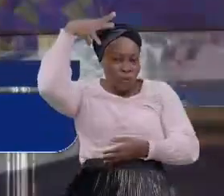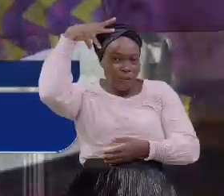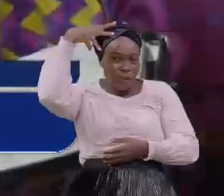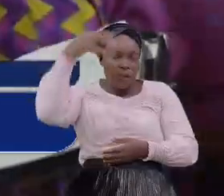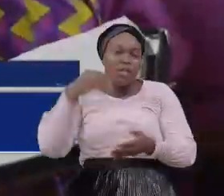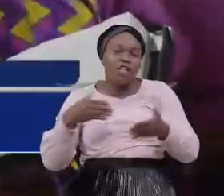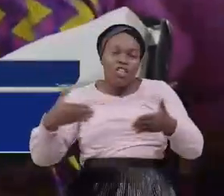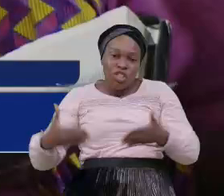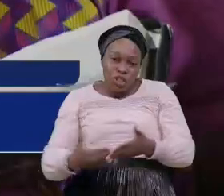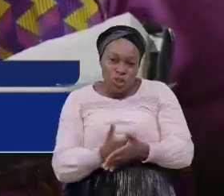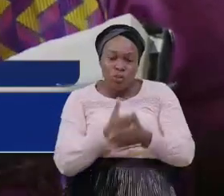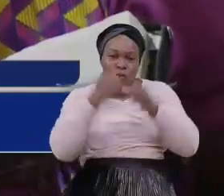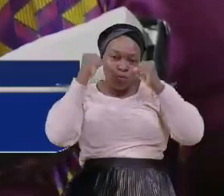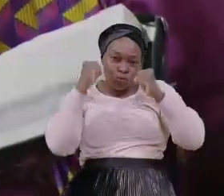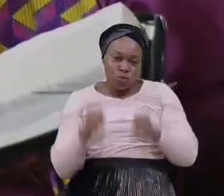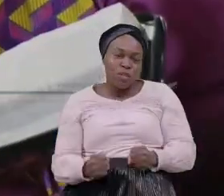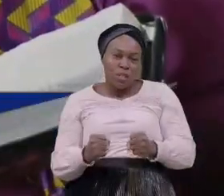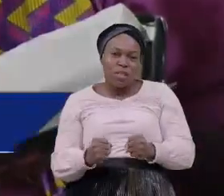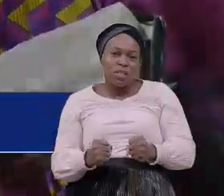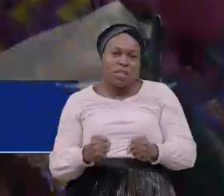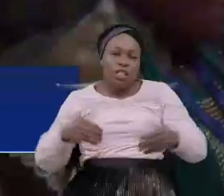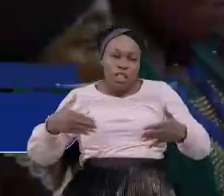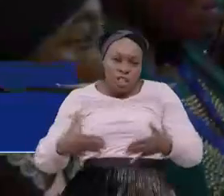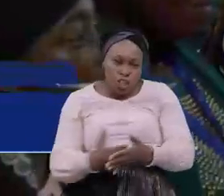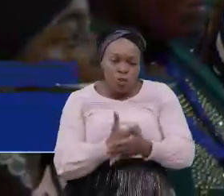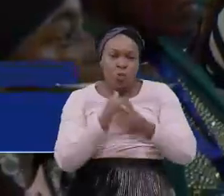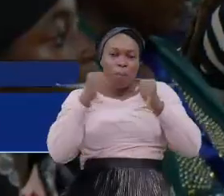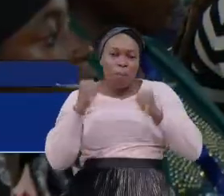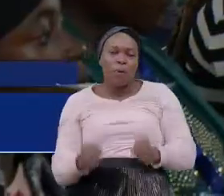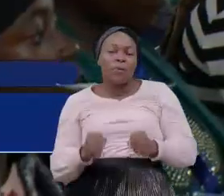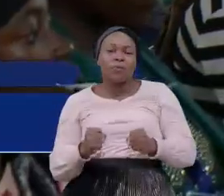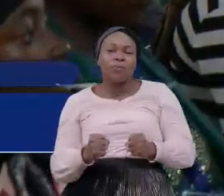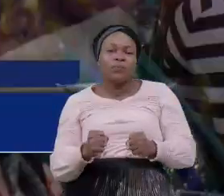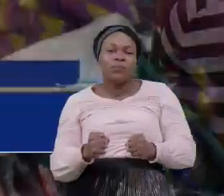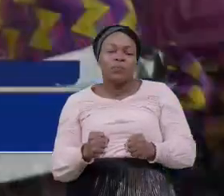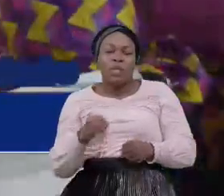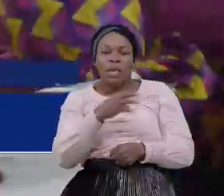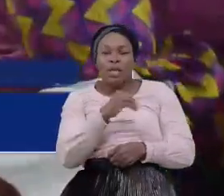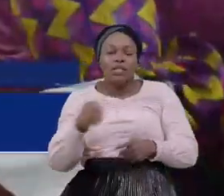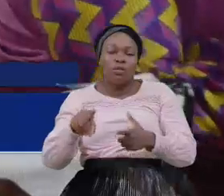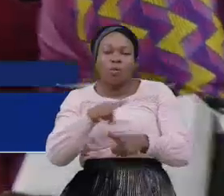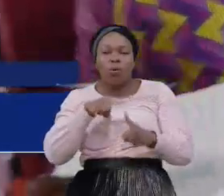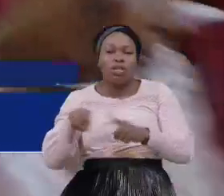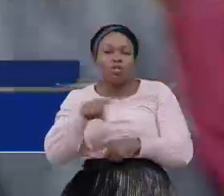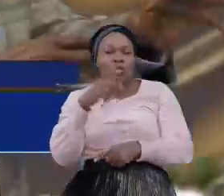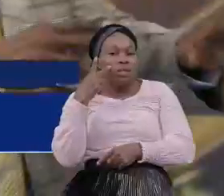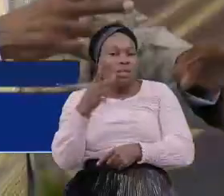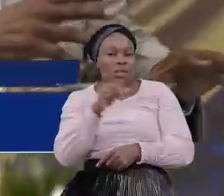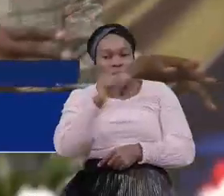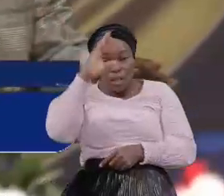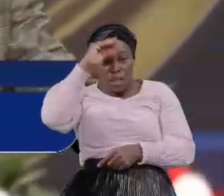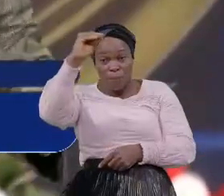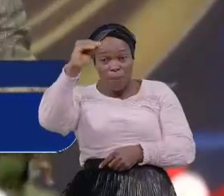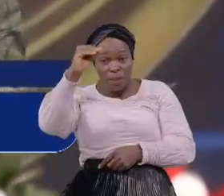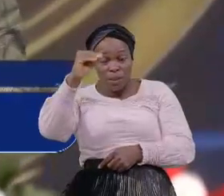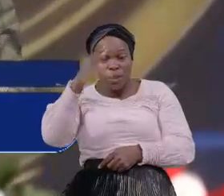vigor. New vitality. When you see a man, you see a woman, she's running and running